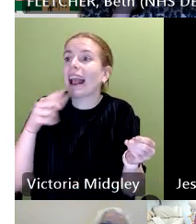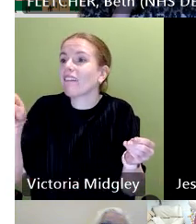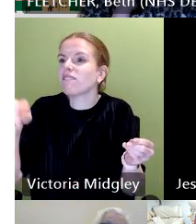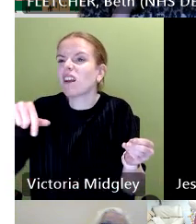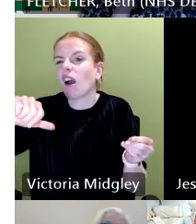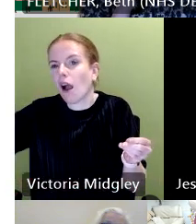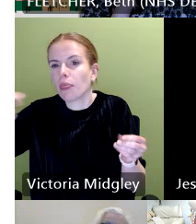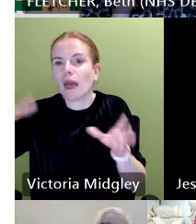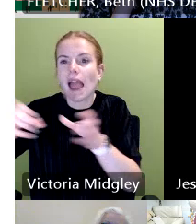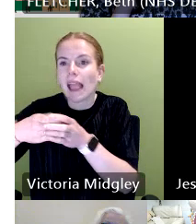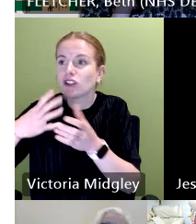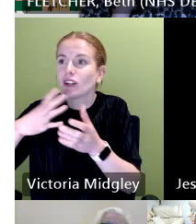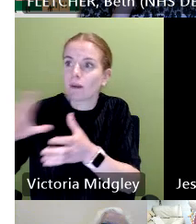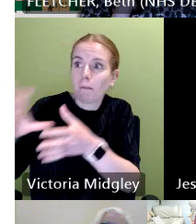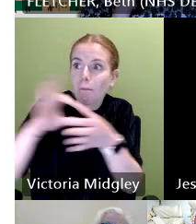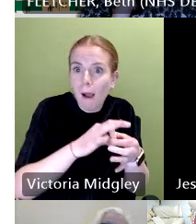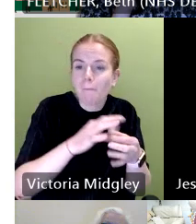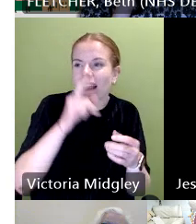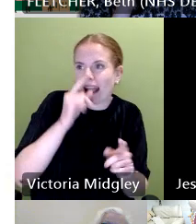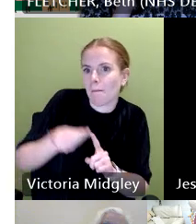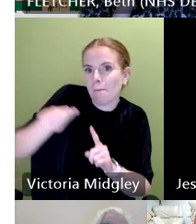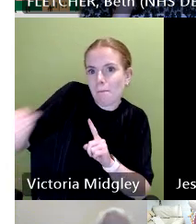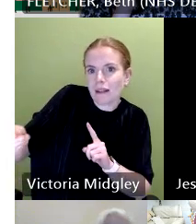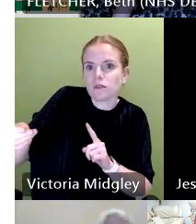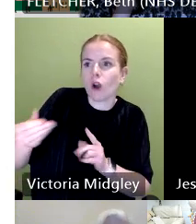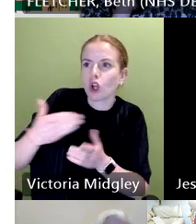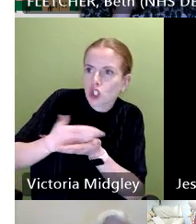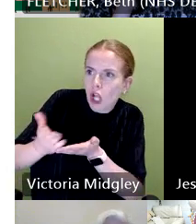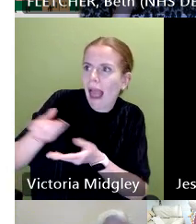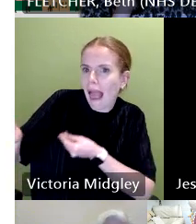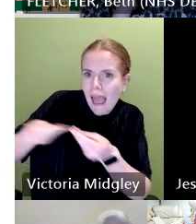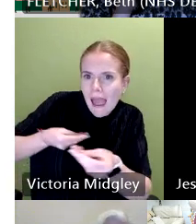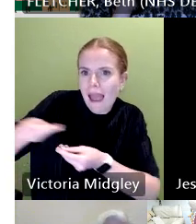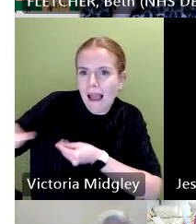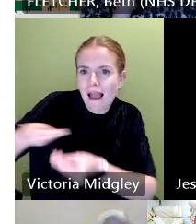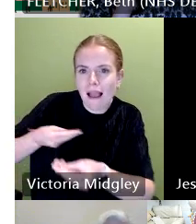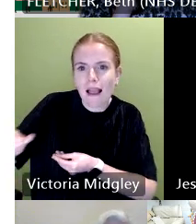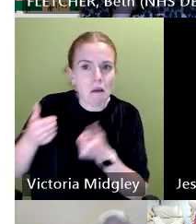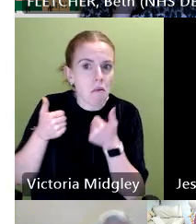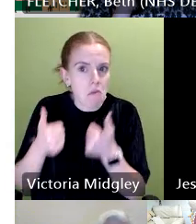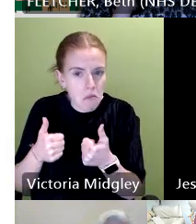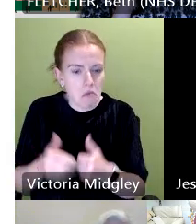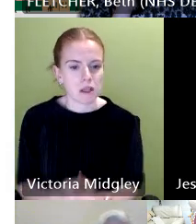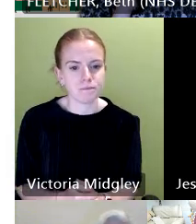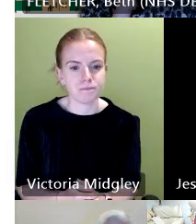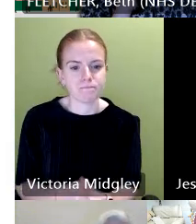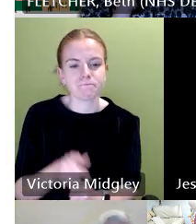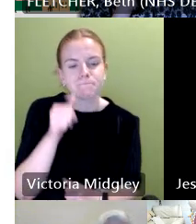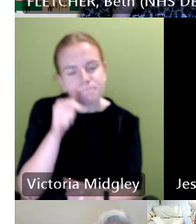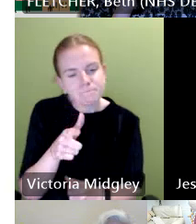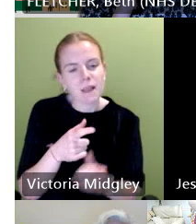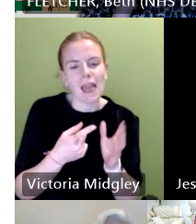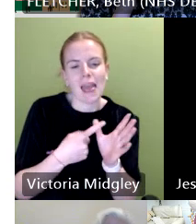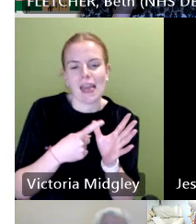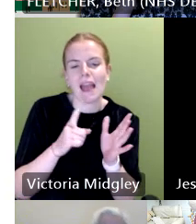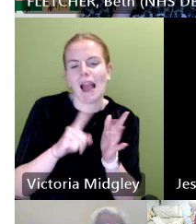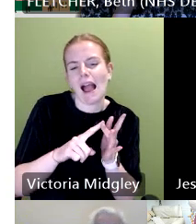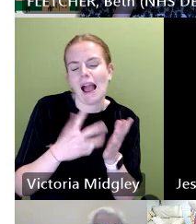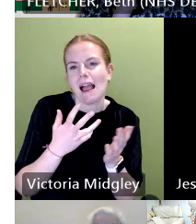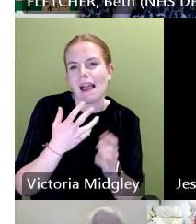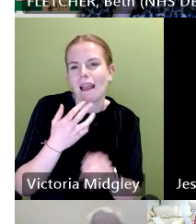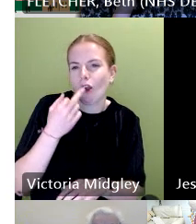also we're hearing a lot around artificial intelligence and seeing it being used in a lot of sectors around us. And so what's the